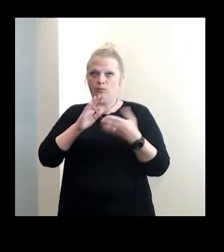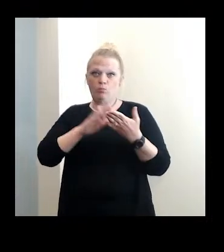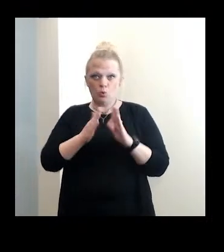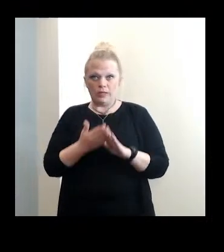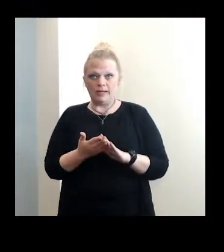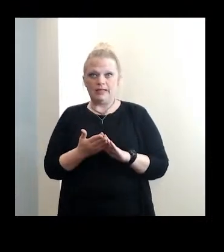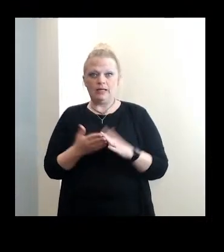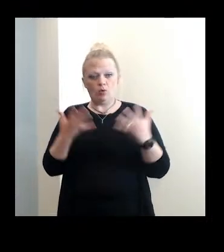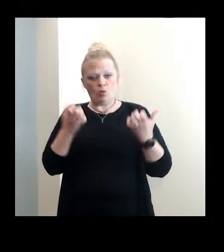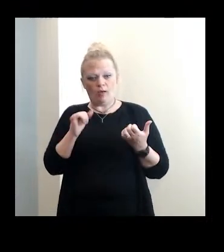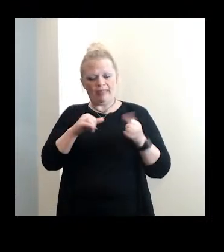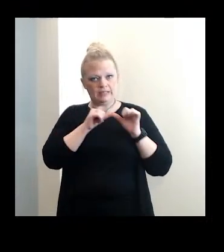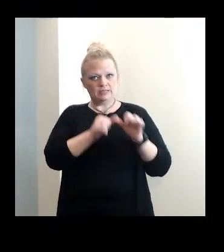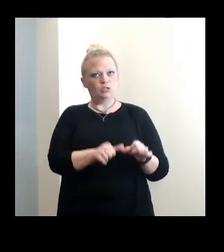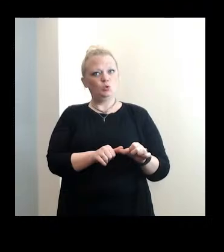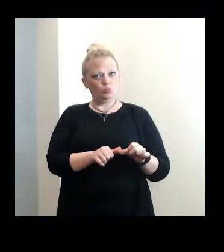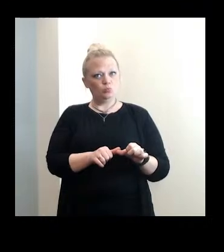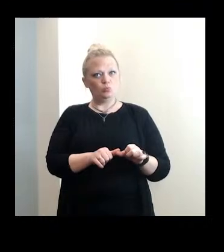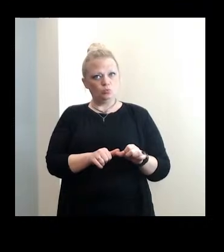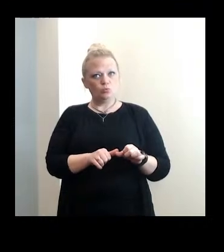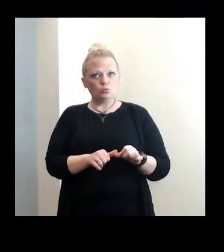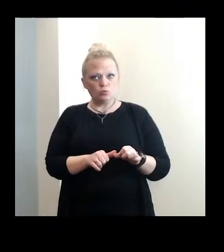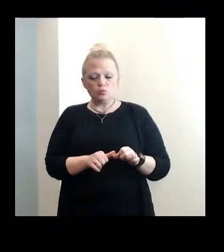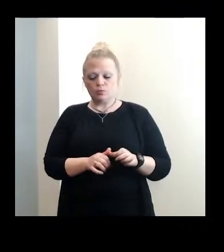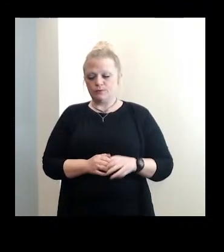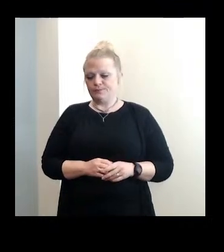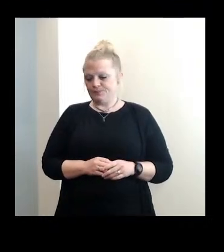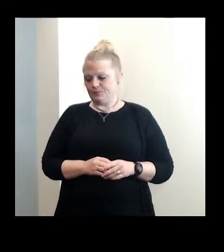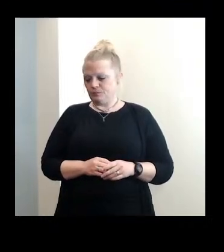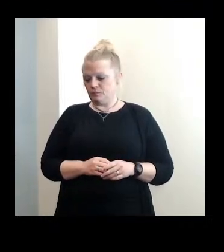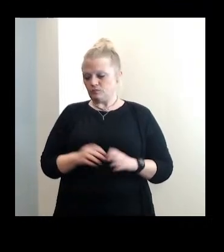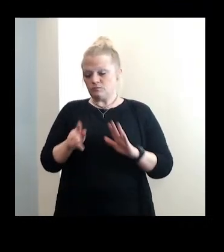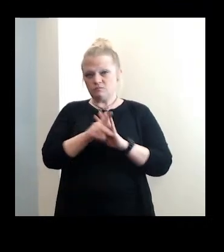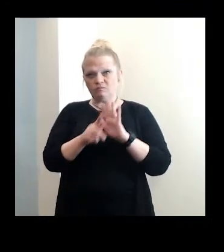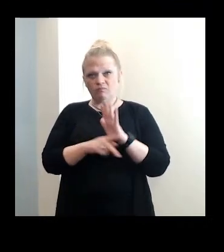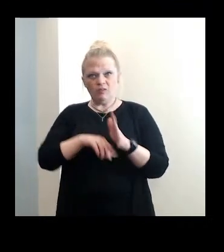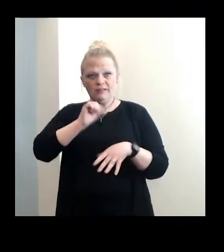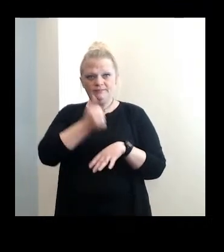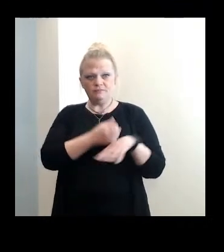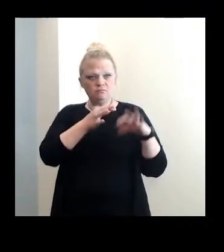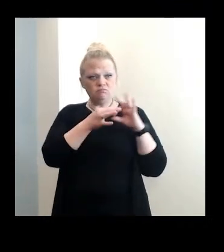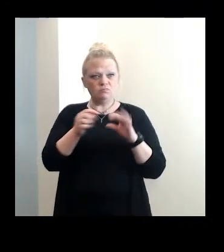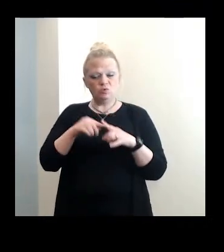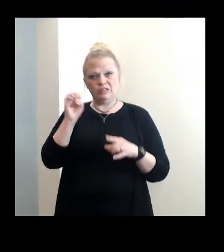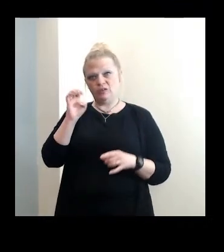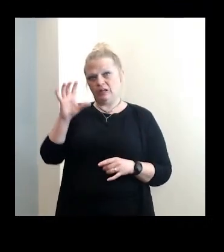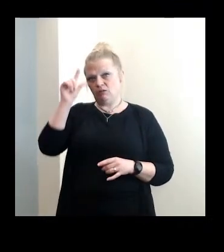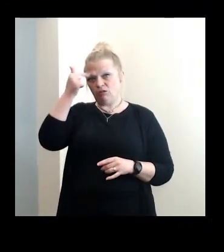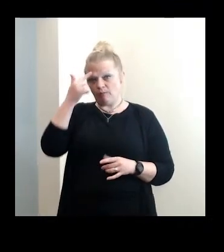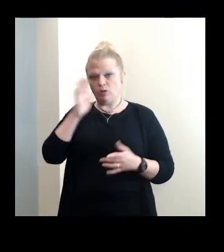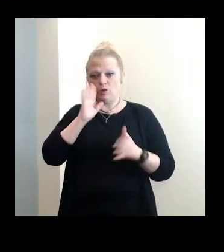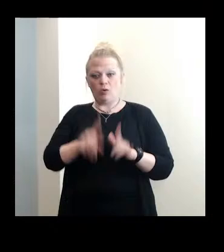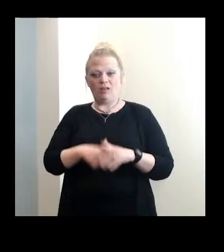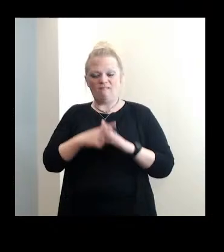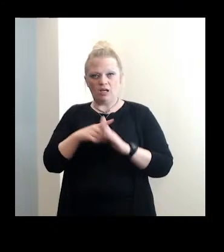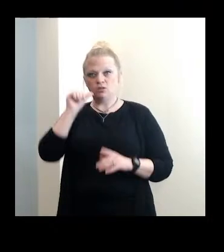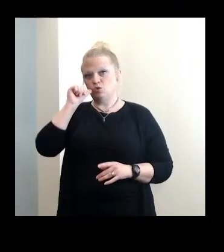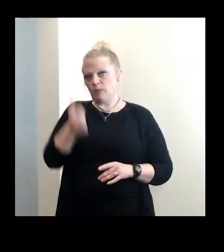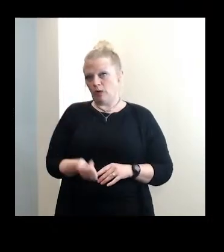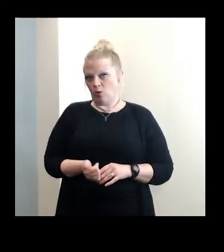community. We want that to continue. We've put the policies in place as it pertains to Erie County government. That'll be effective